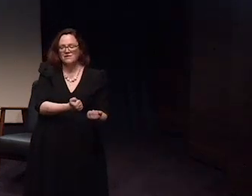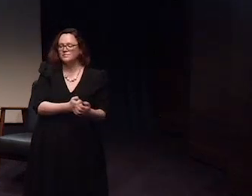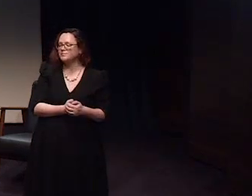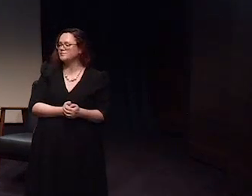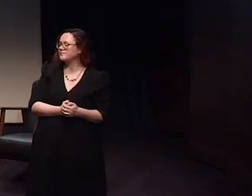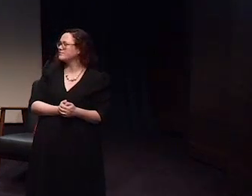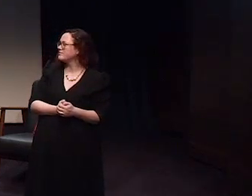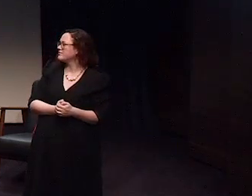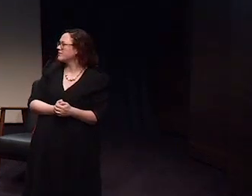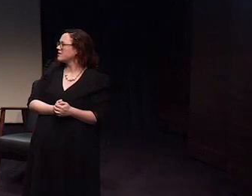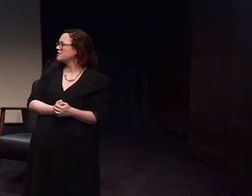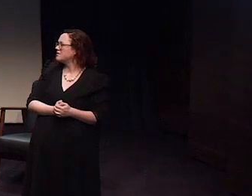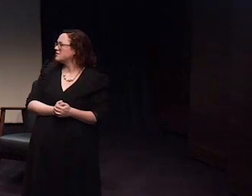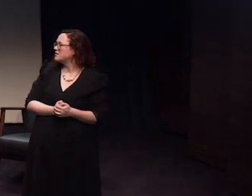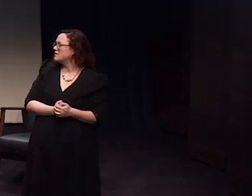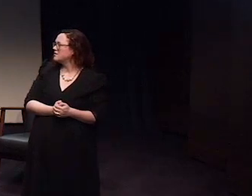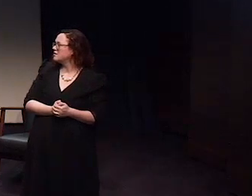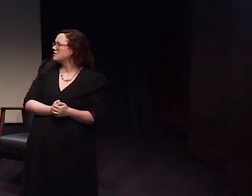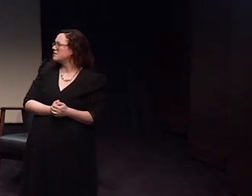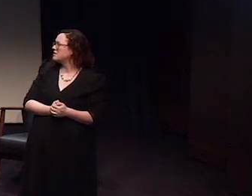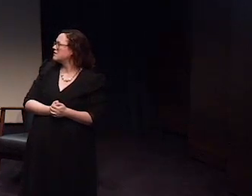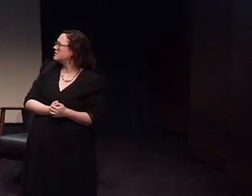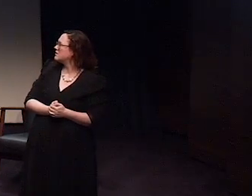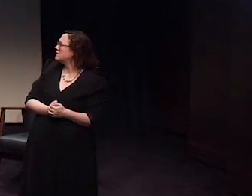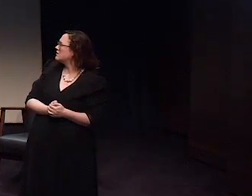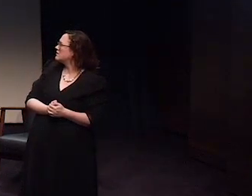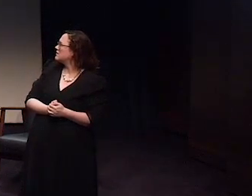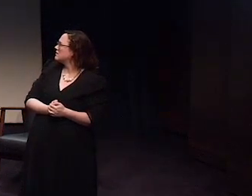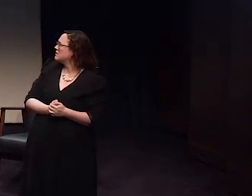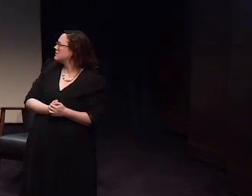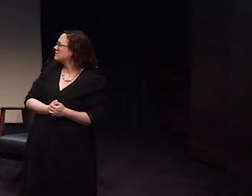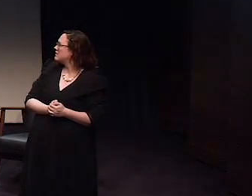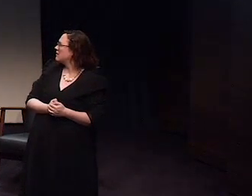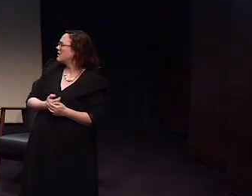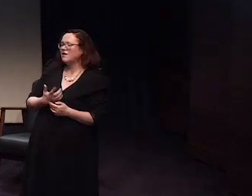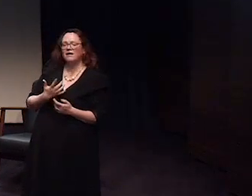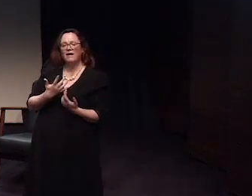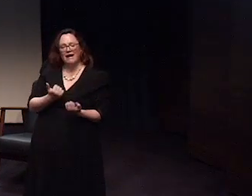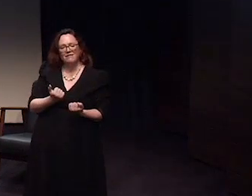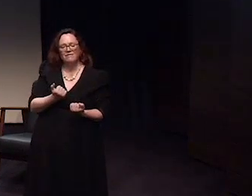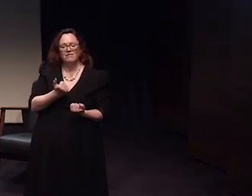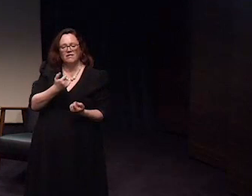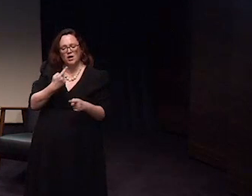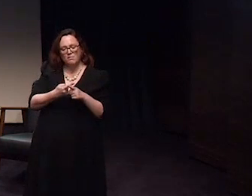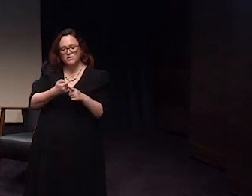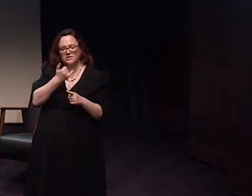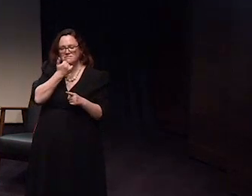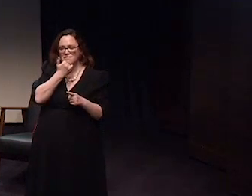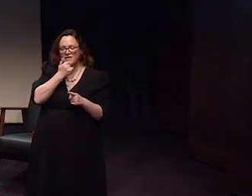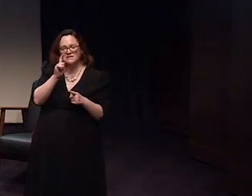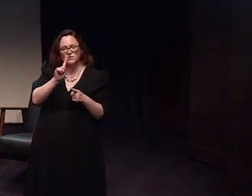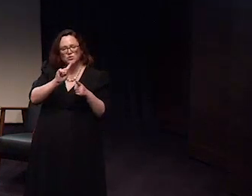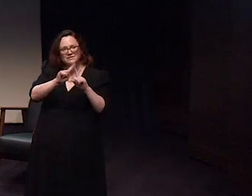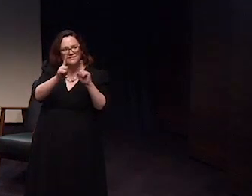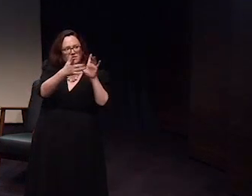In Switzerland, the organization of emergency numbers is shown on this slide. There are specific emergency numbers for different emergency response